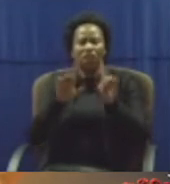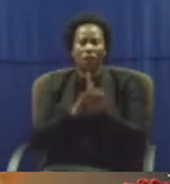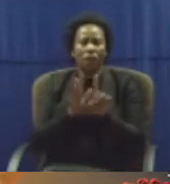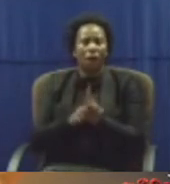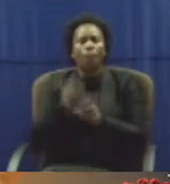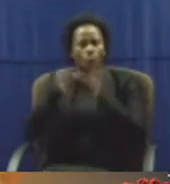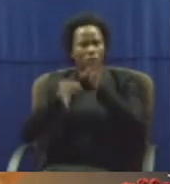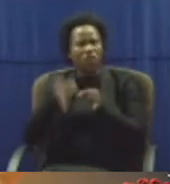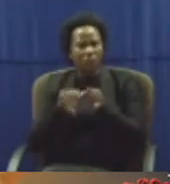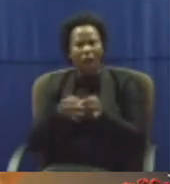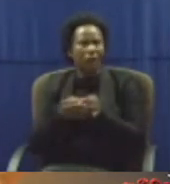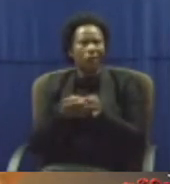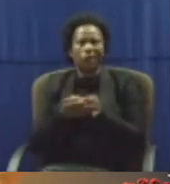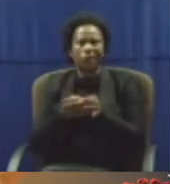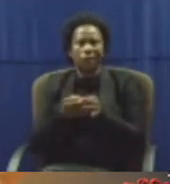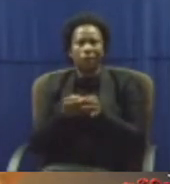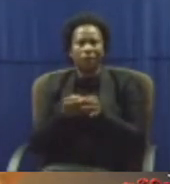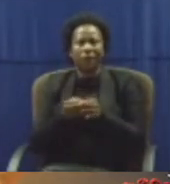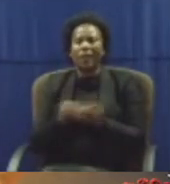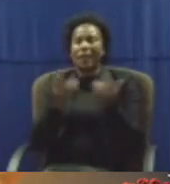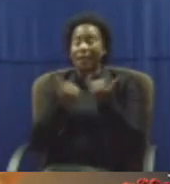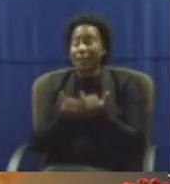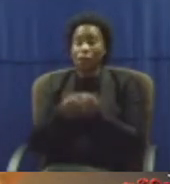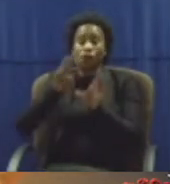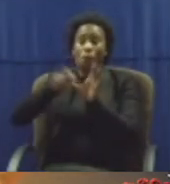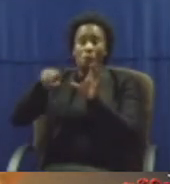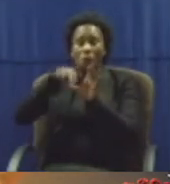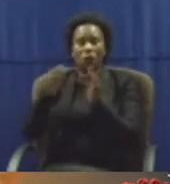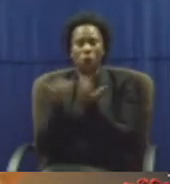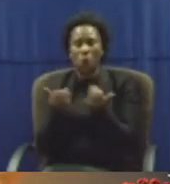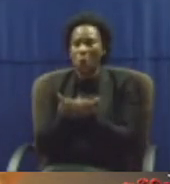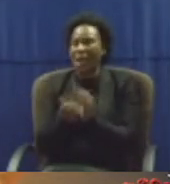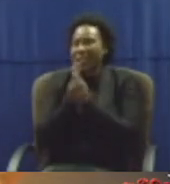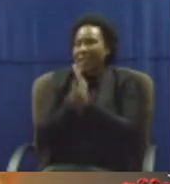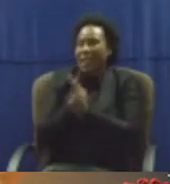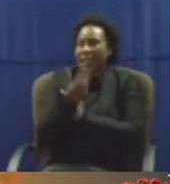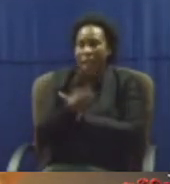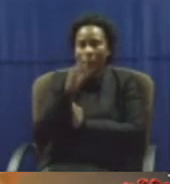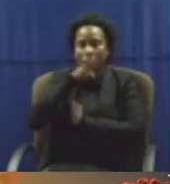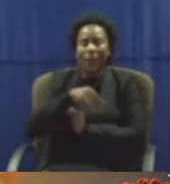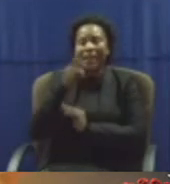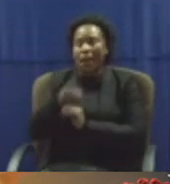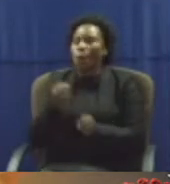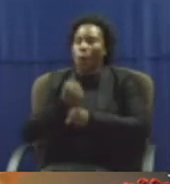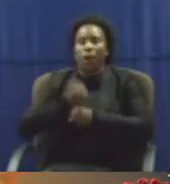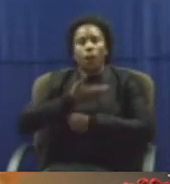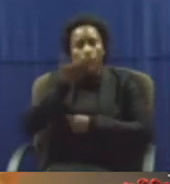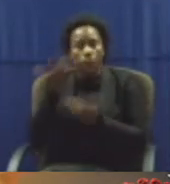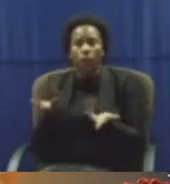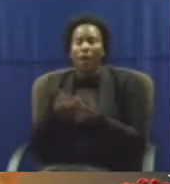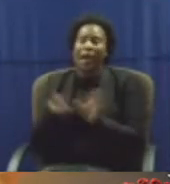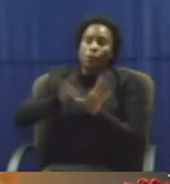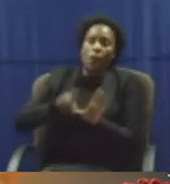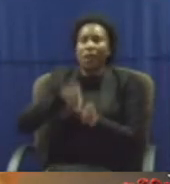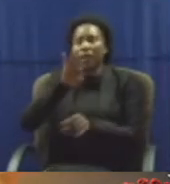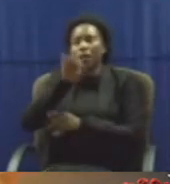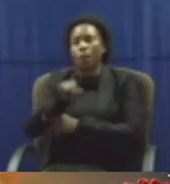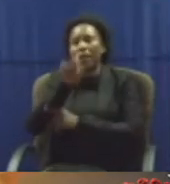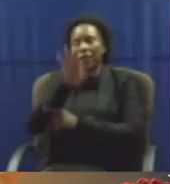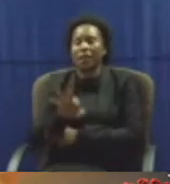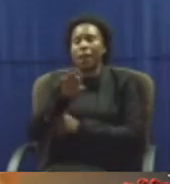produces a vast majority of learners that drop out, whom are underskilled, end up jobless, and join the 3.3 million youth not